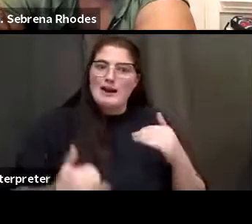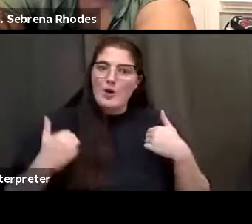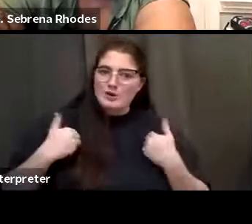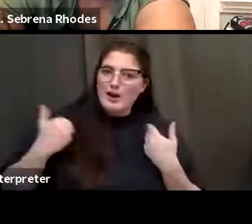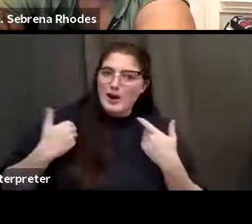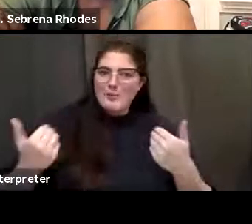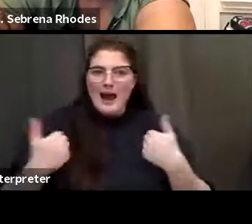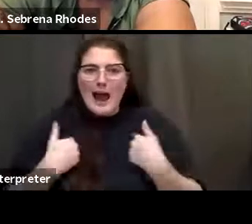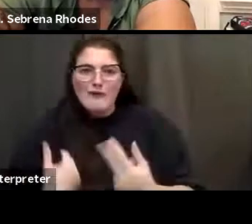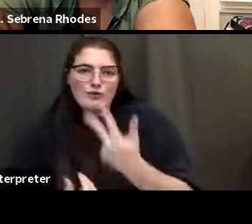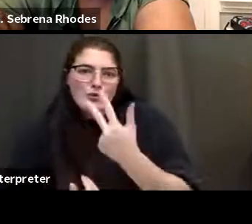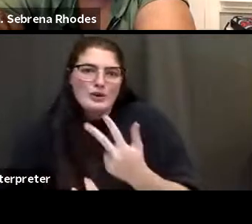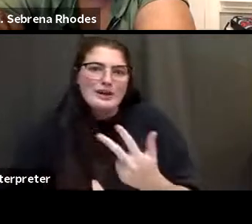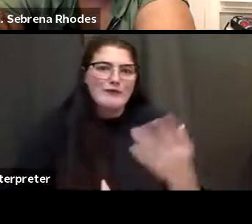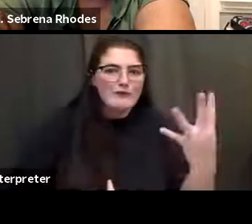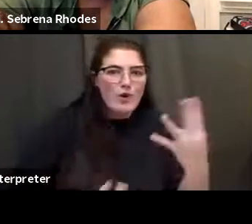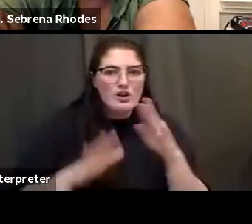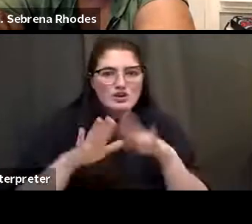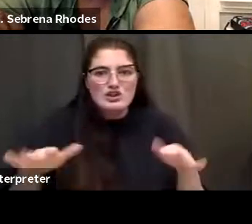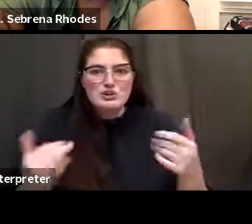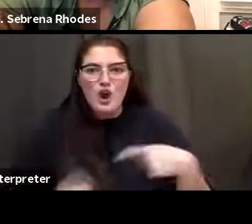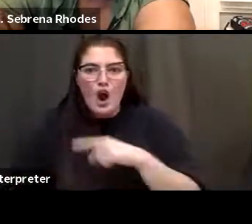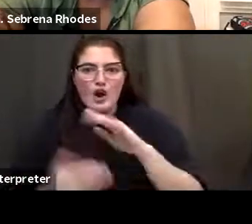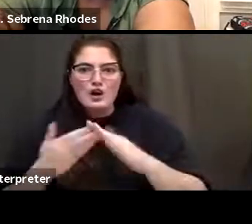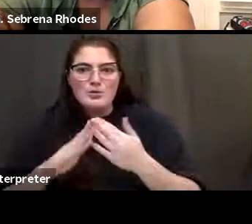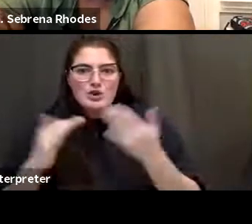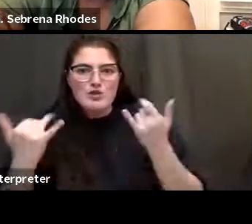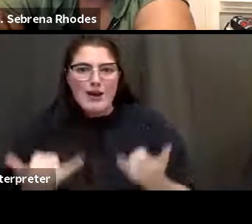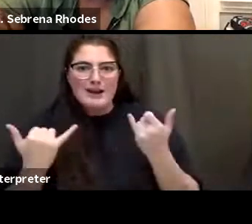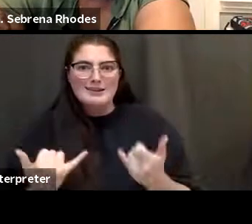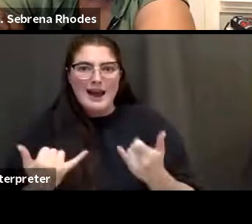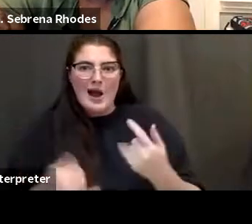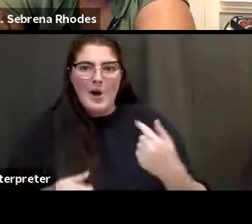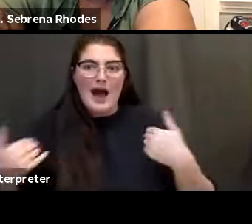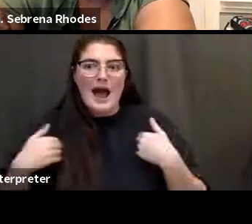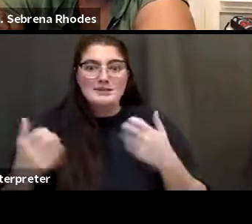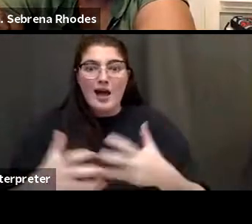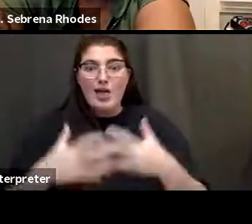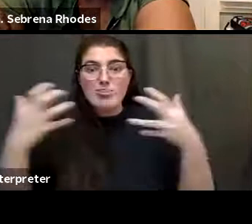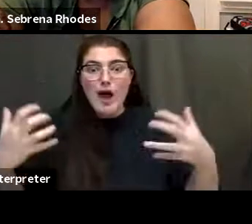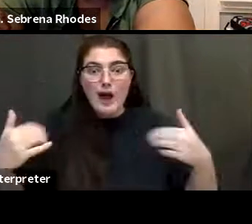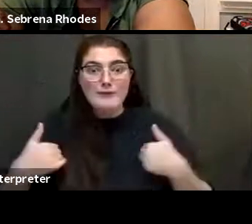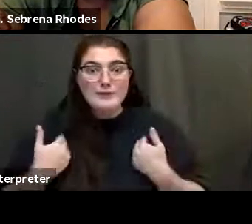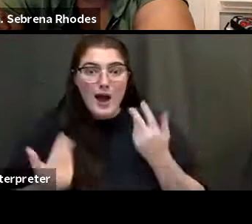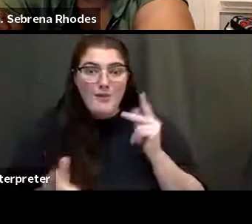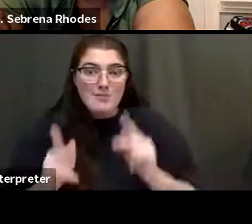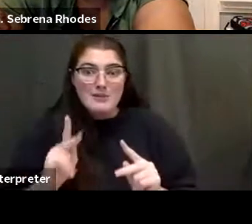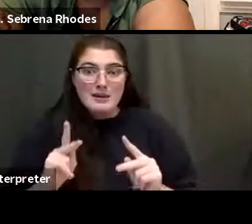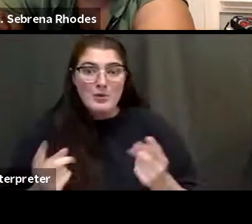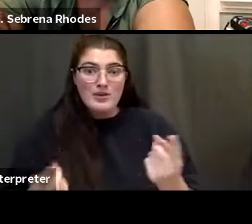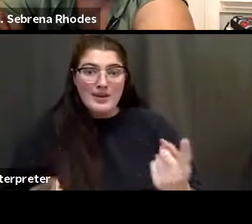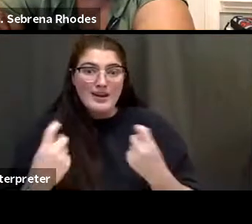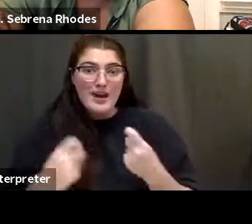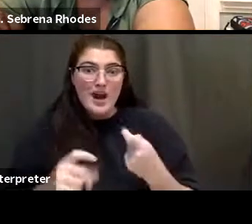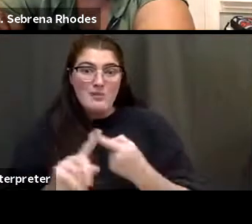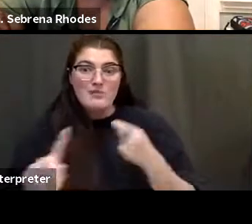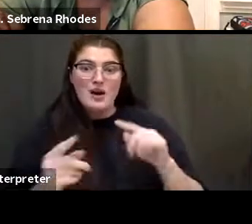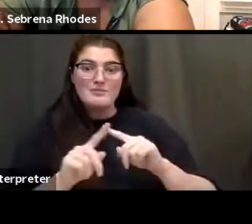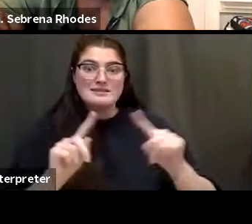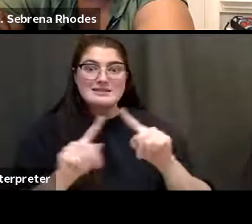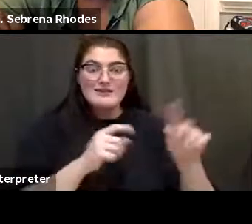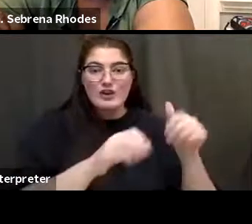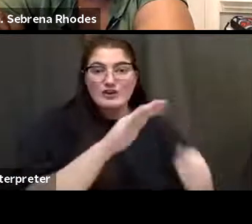3 and 4 children. Our community now has a lot of youth that have come from the different